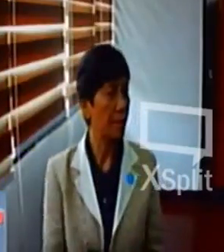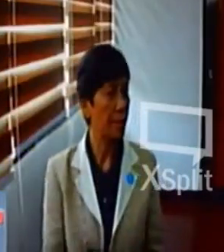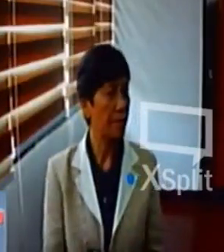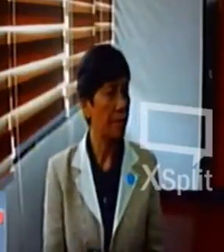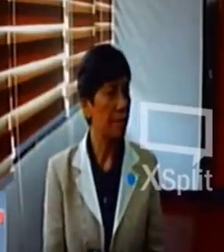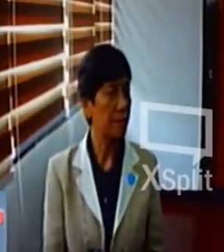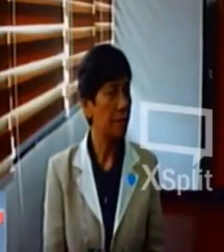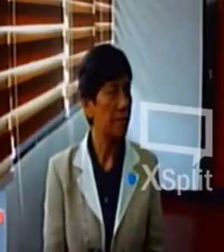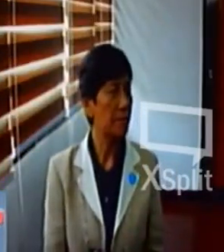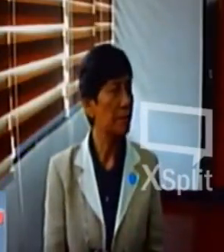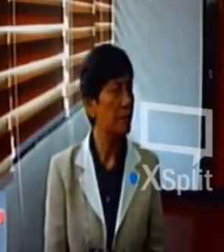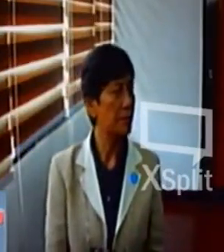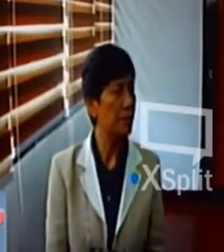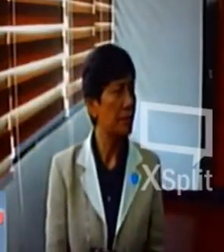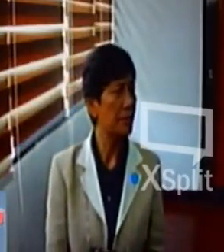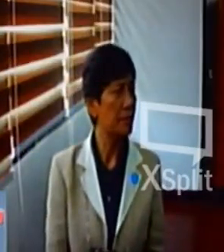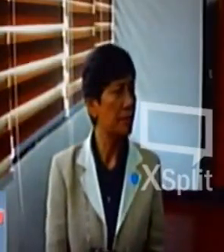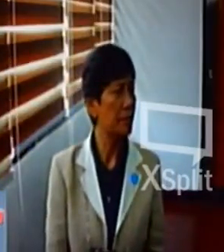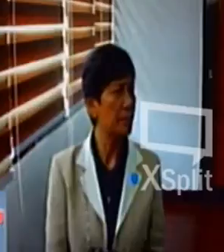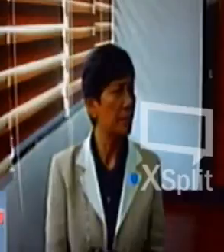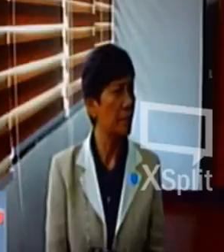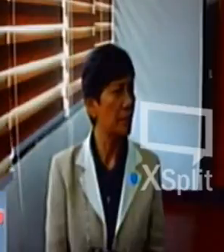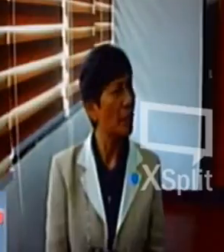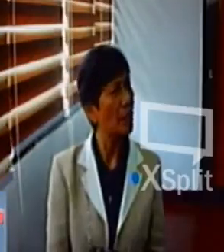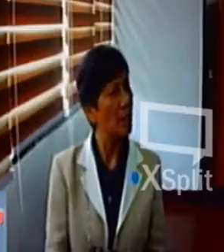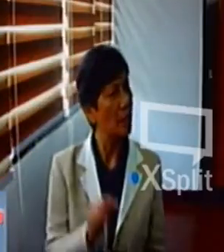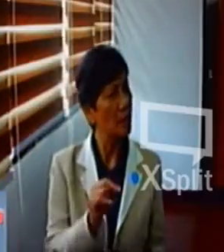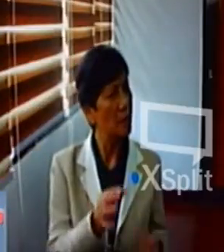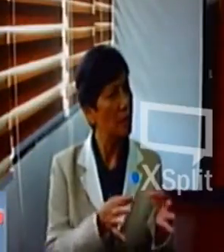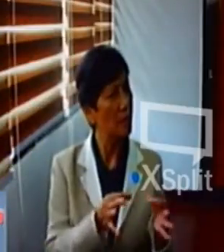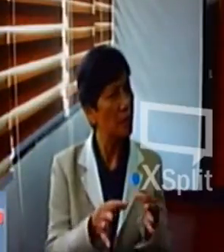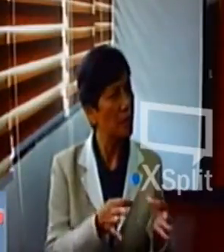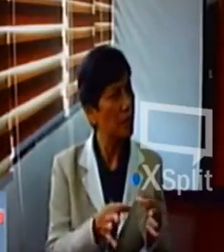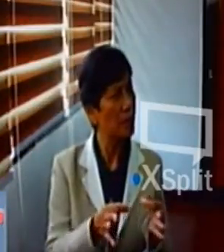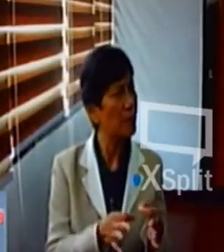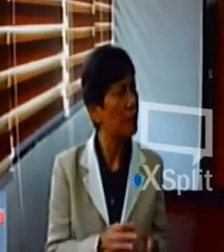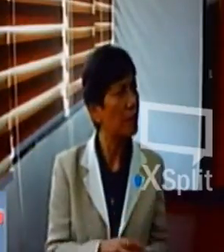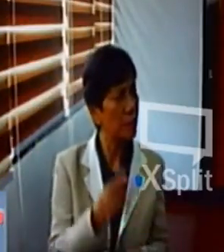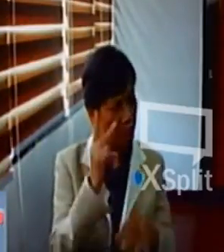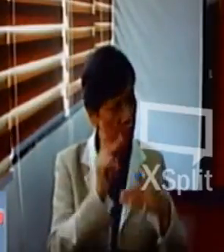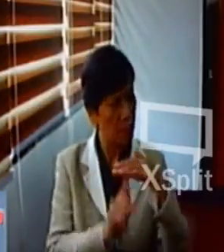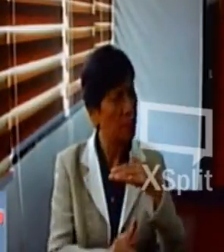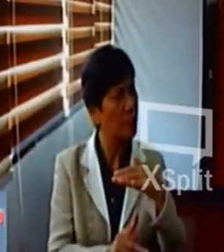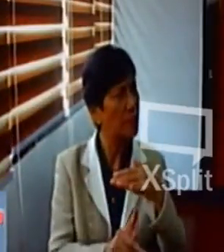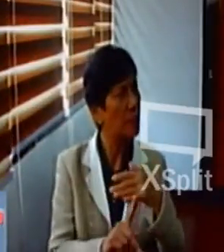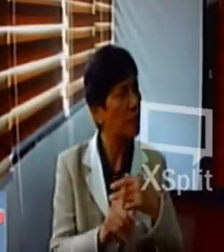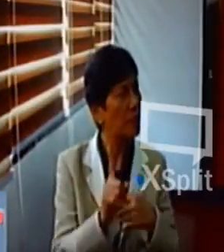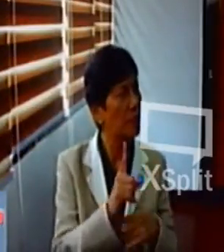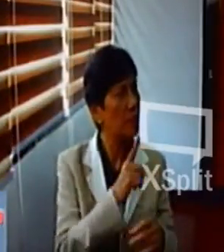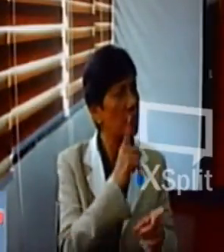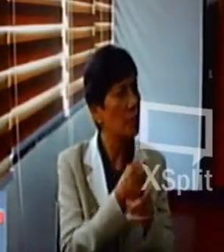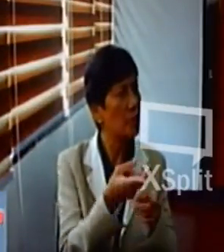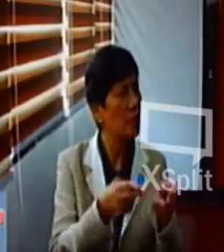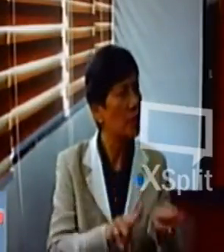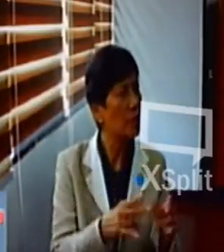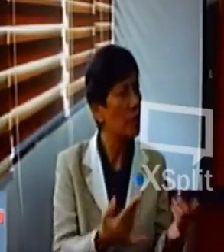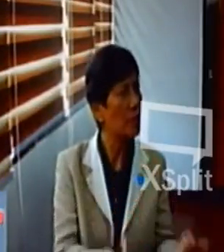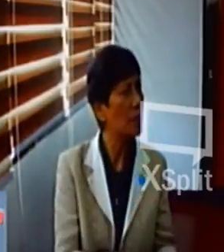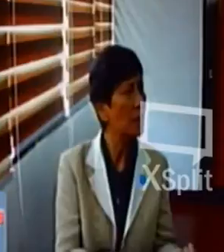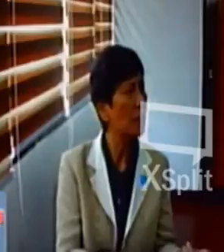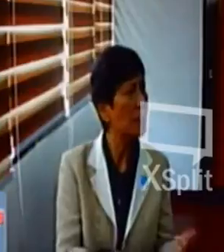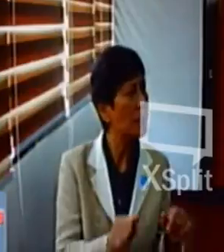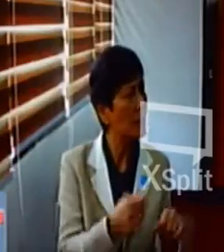some are predictions, and to clarify the predictions from what is actually happening now, can